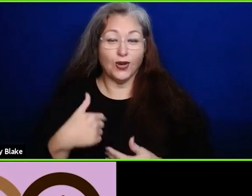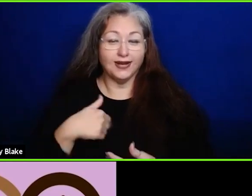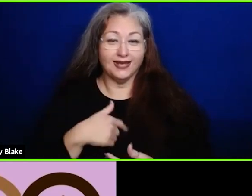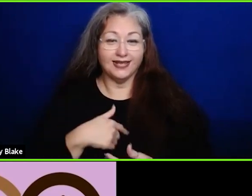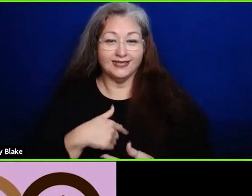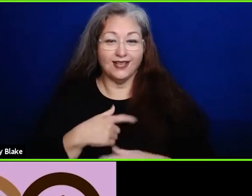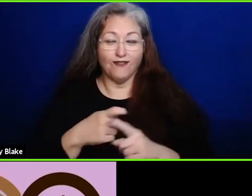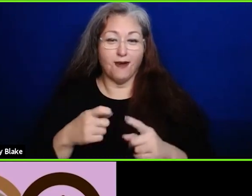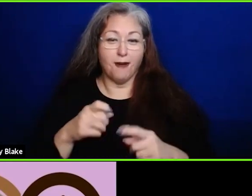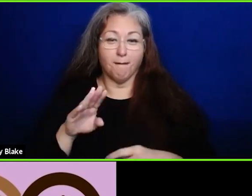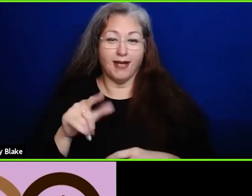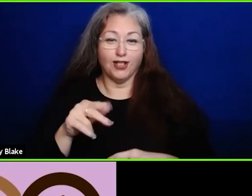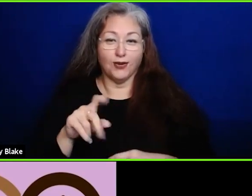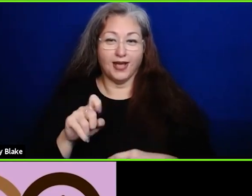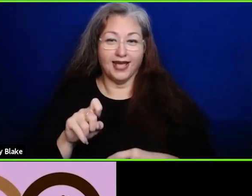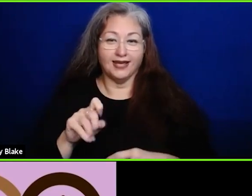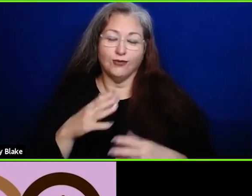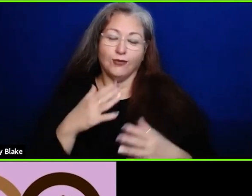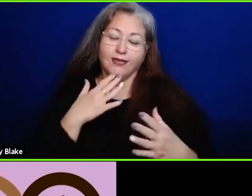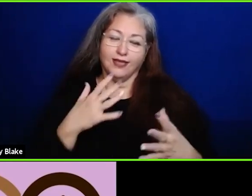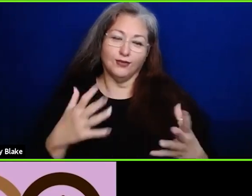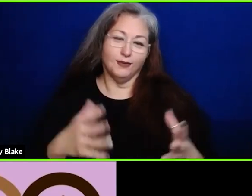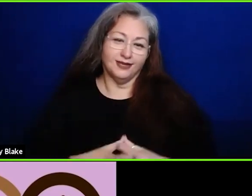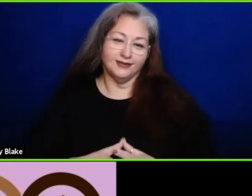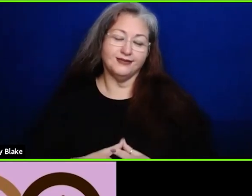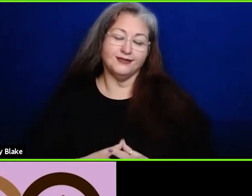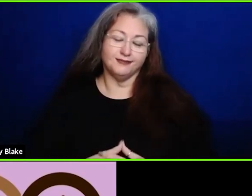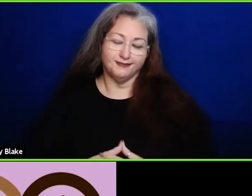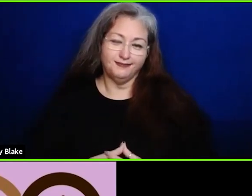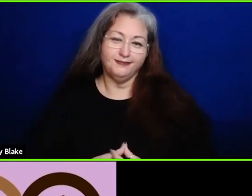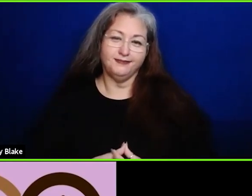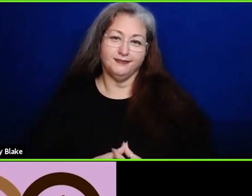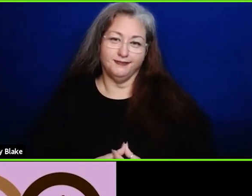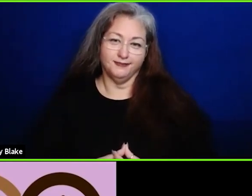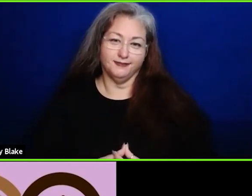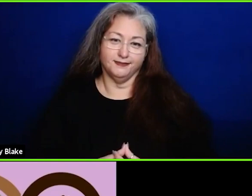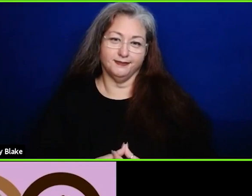from Belgrade. Yes, thank you so much.